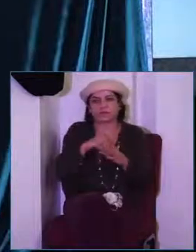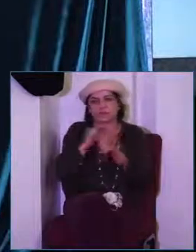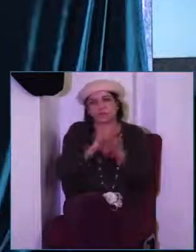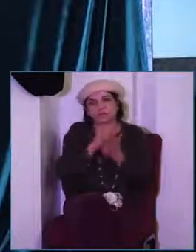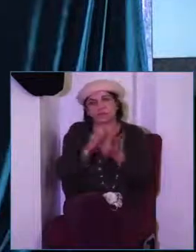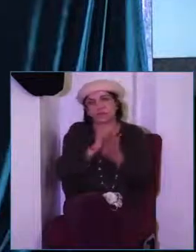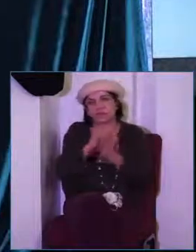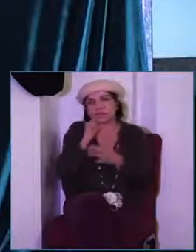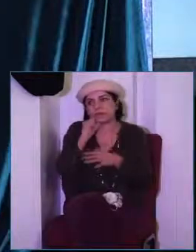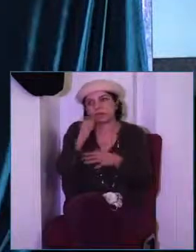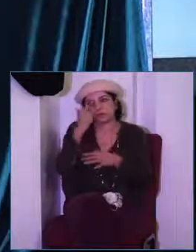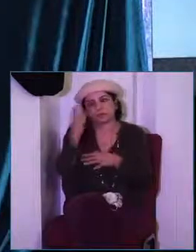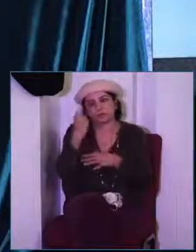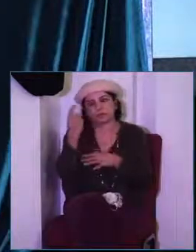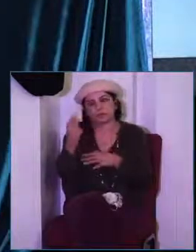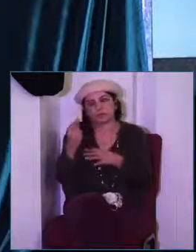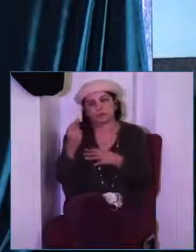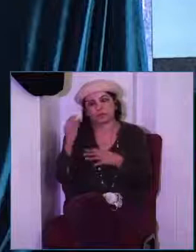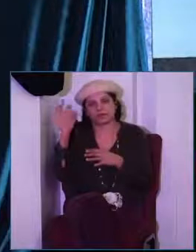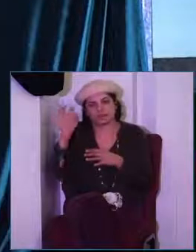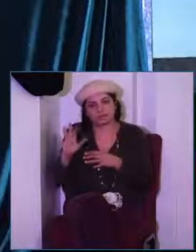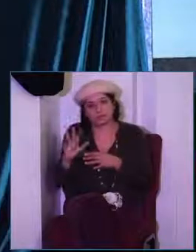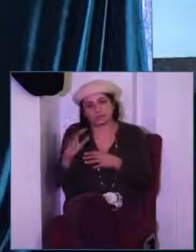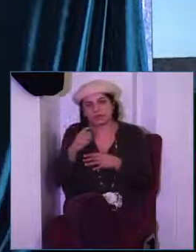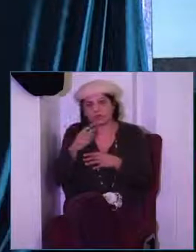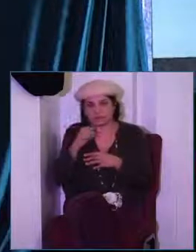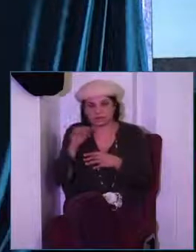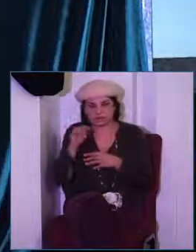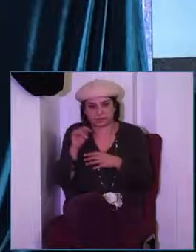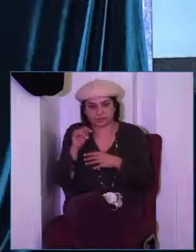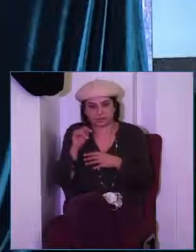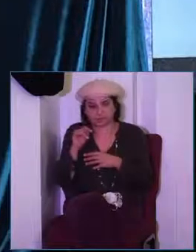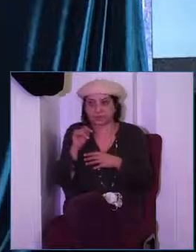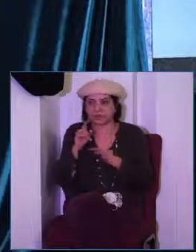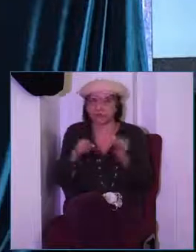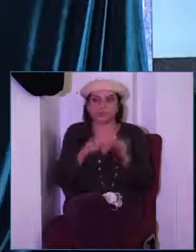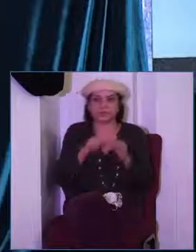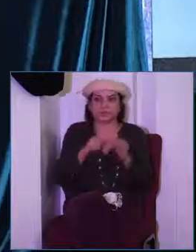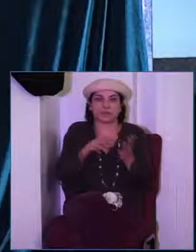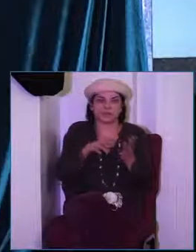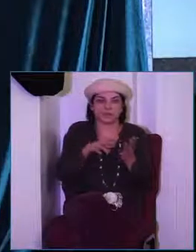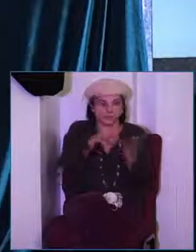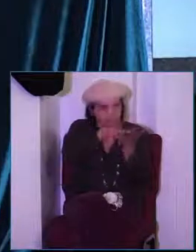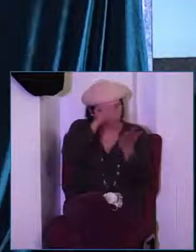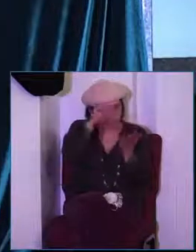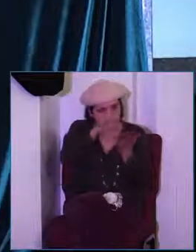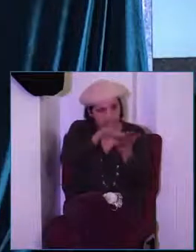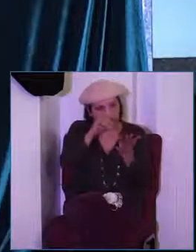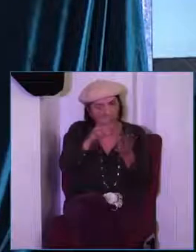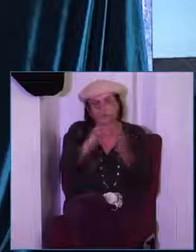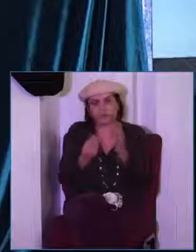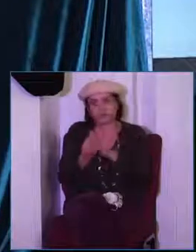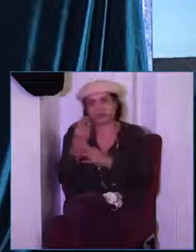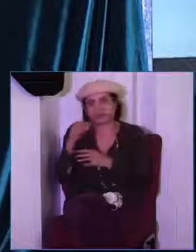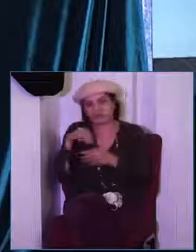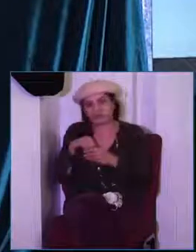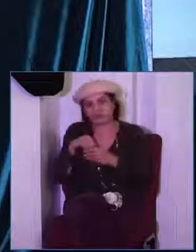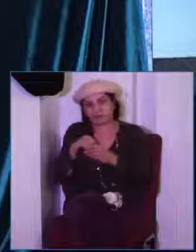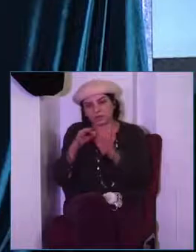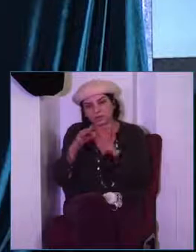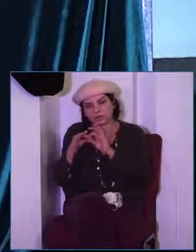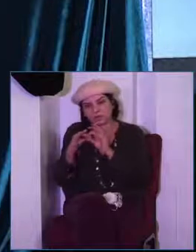preacher said it. It was a matter of learning and growing in my relationship with